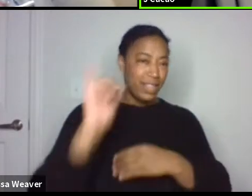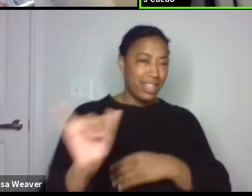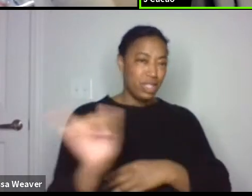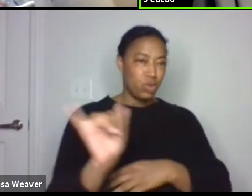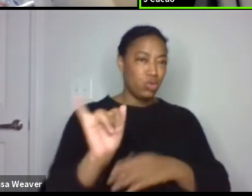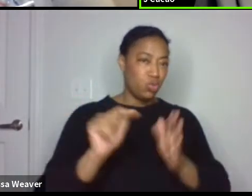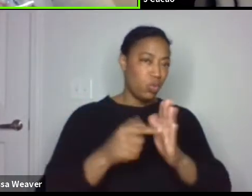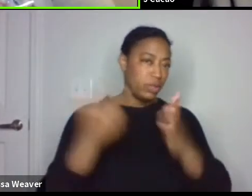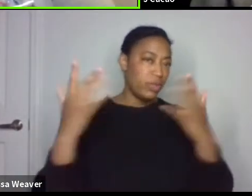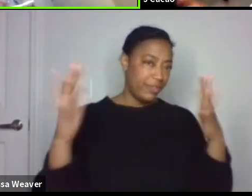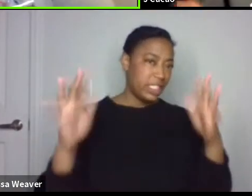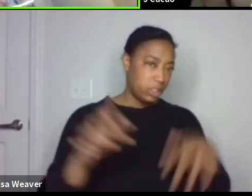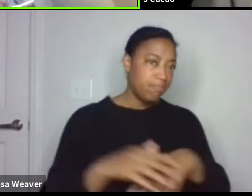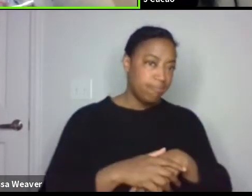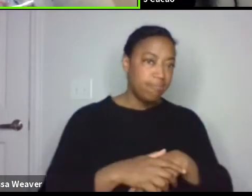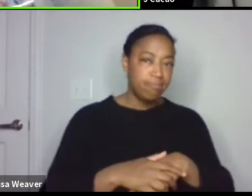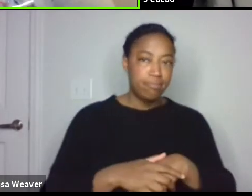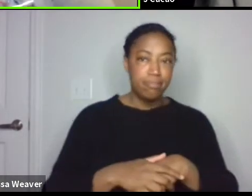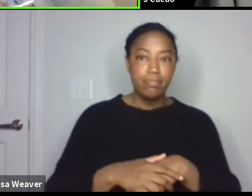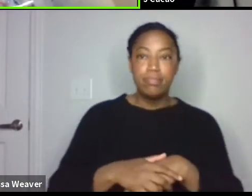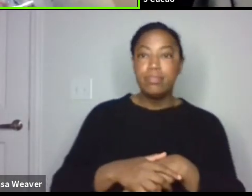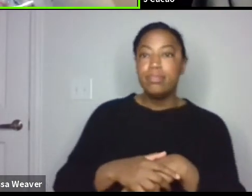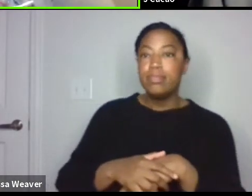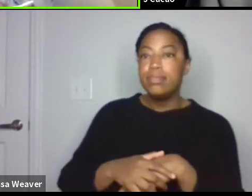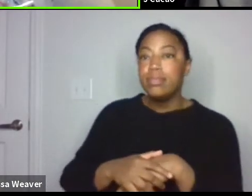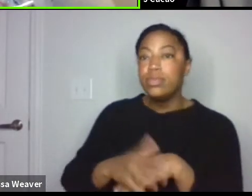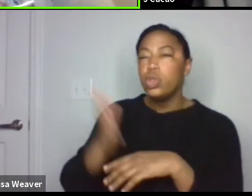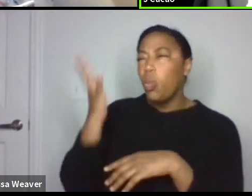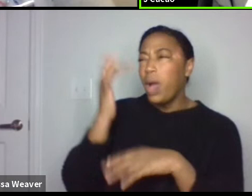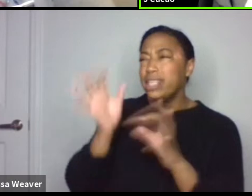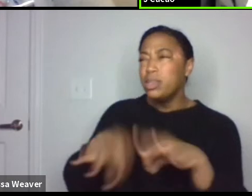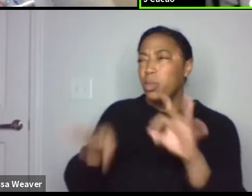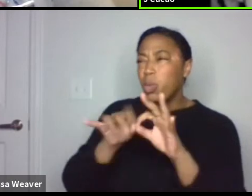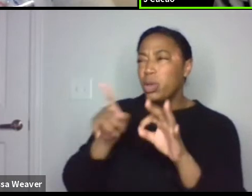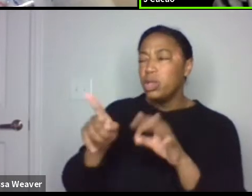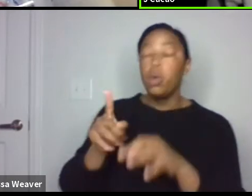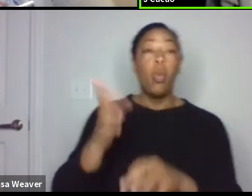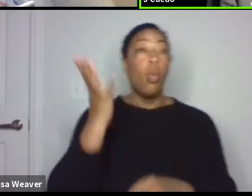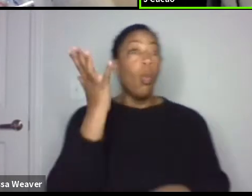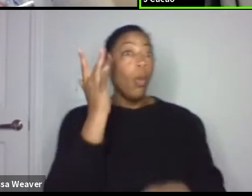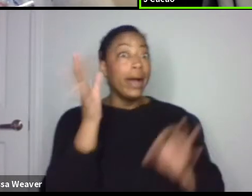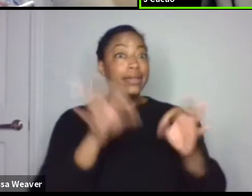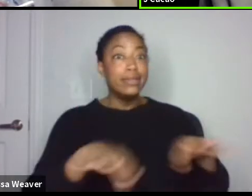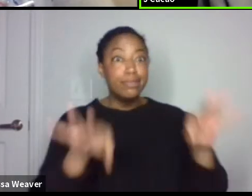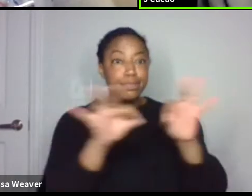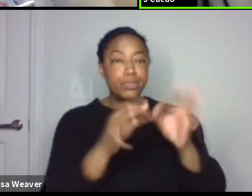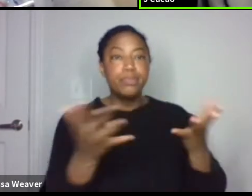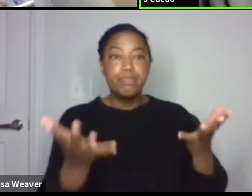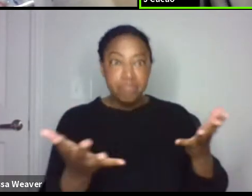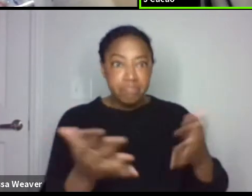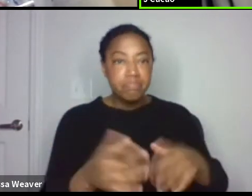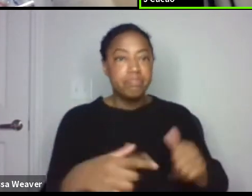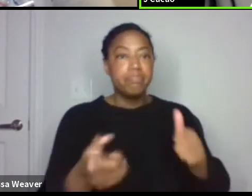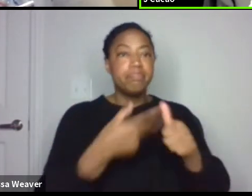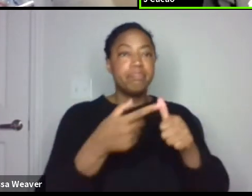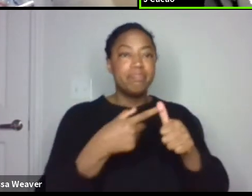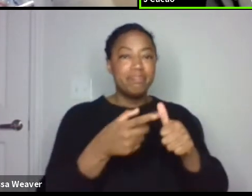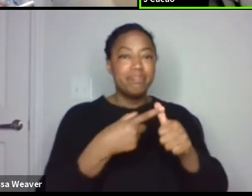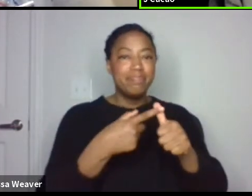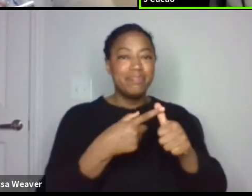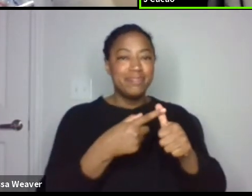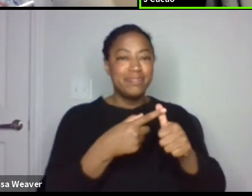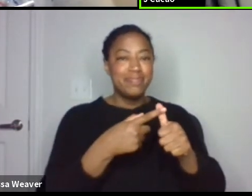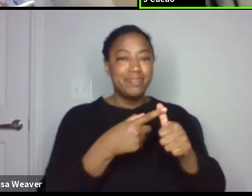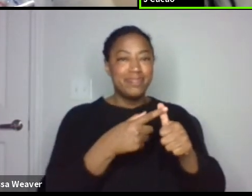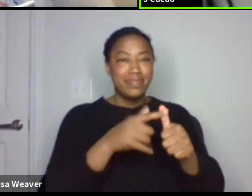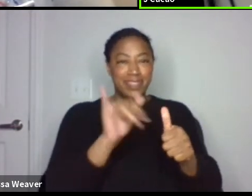done. And then why is this important to you? Oh, it's important to me, one, just because that is a particular